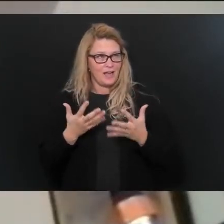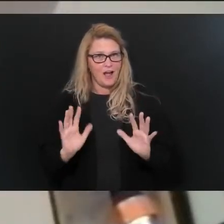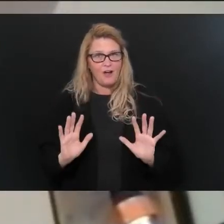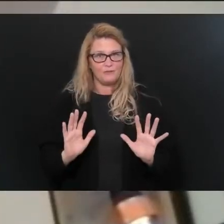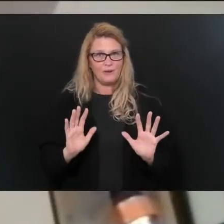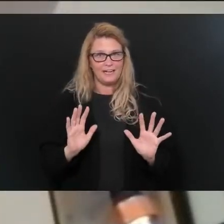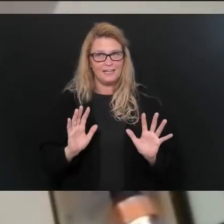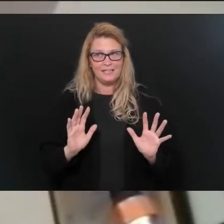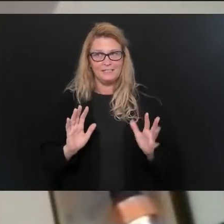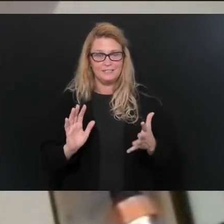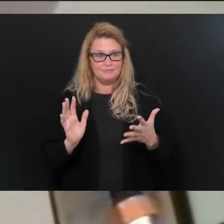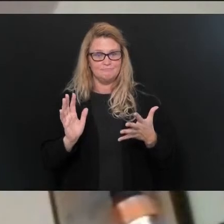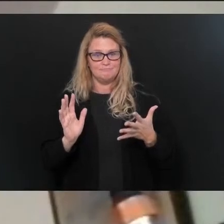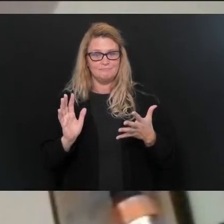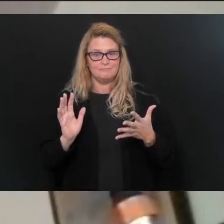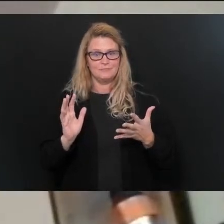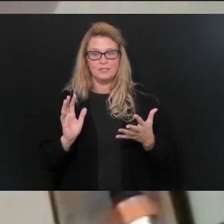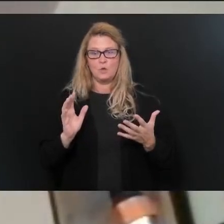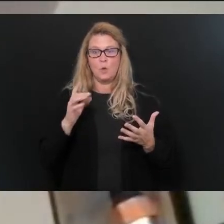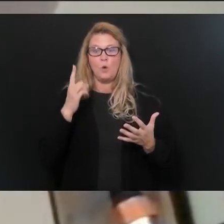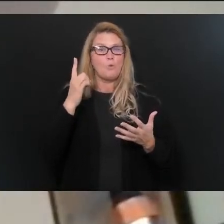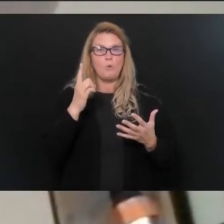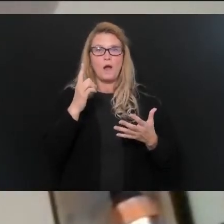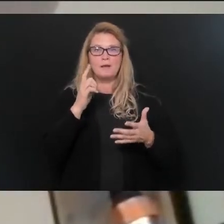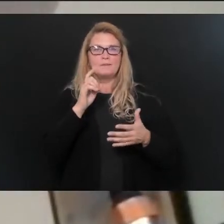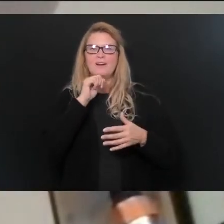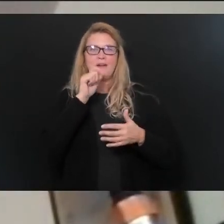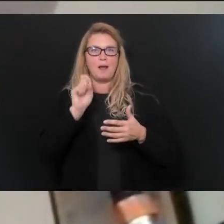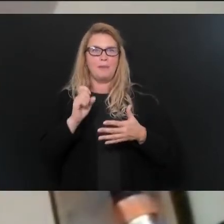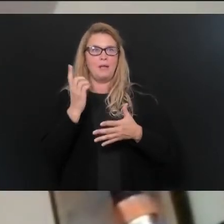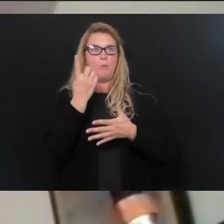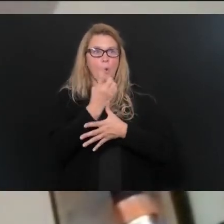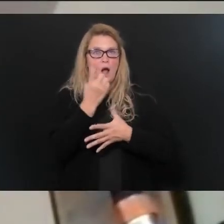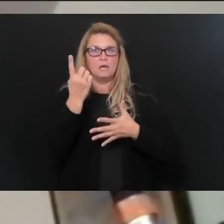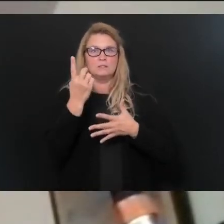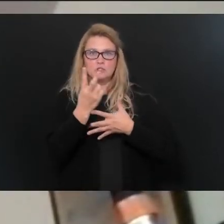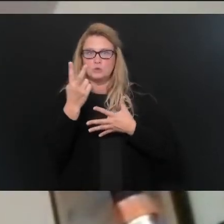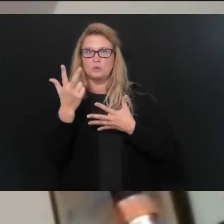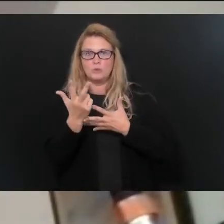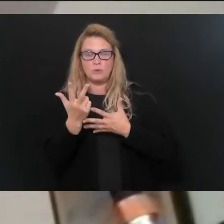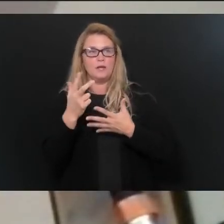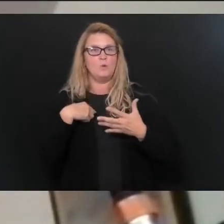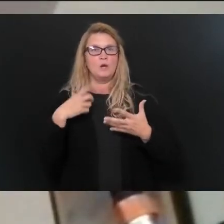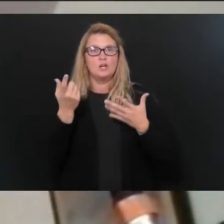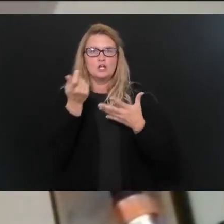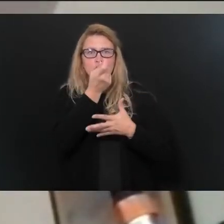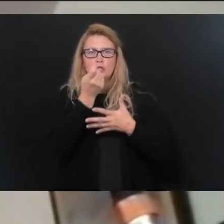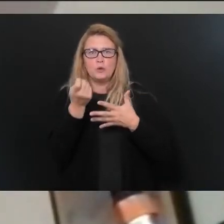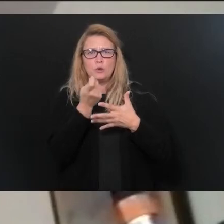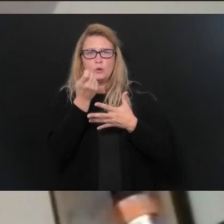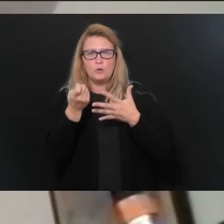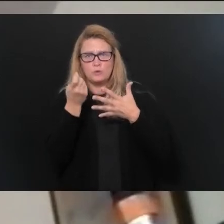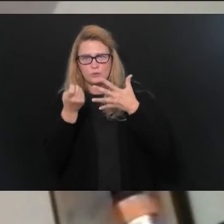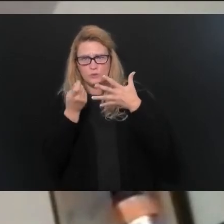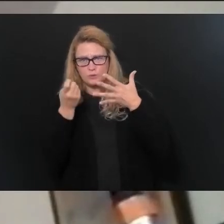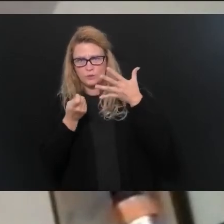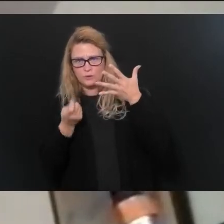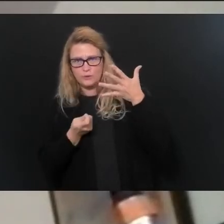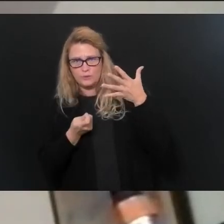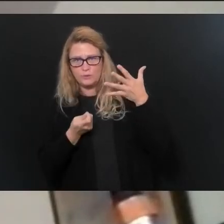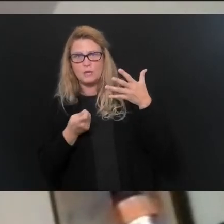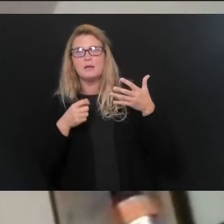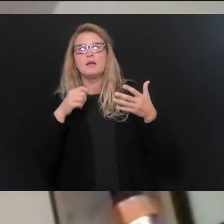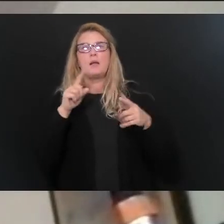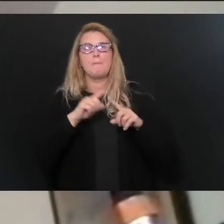done necessarily one after the other. You're trying to do what you can within those phases. But